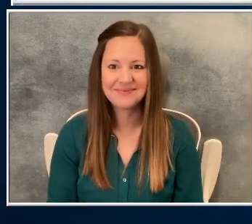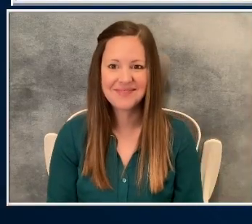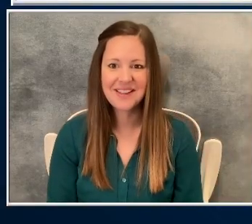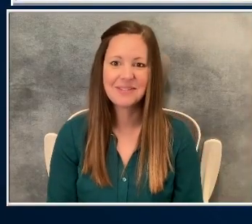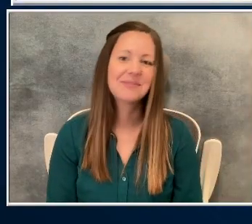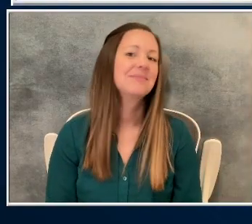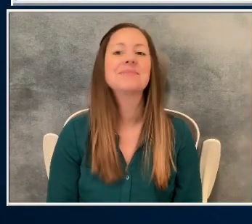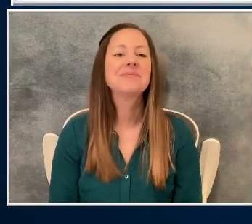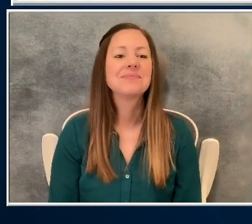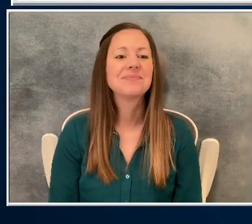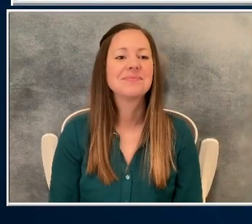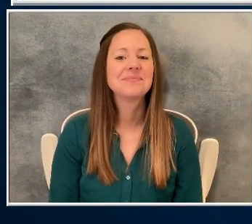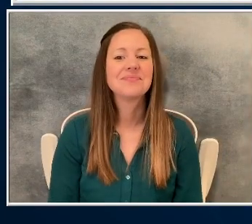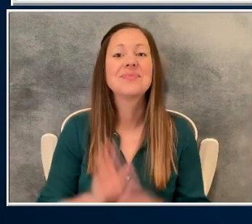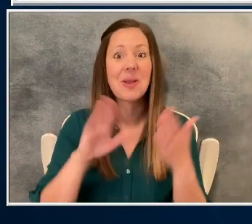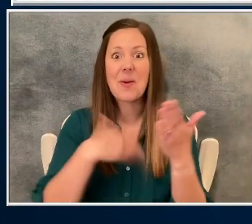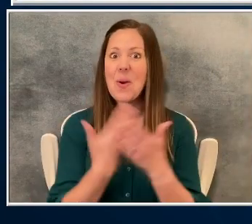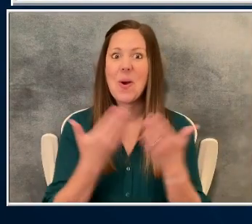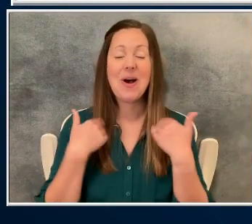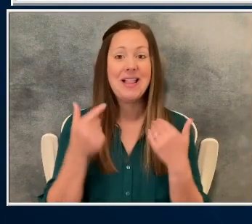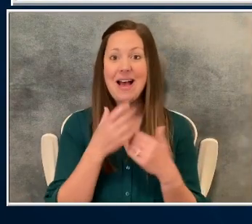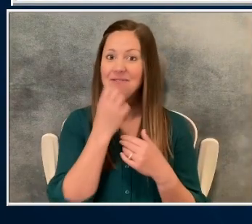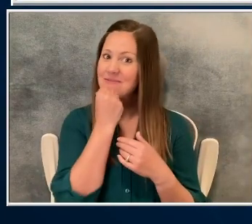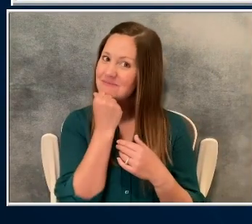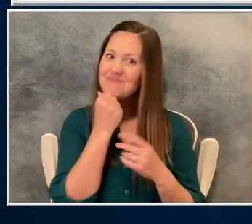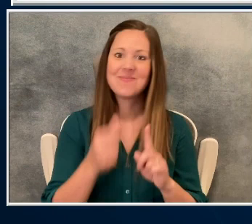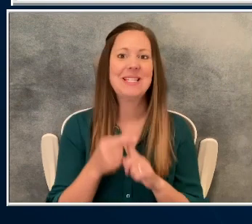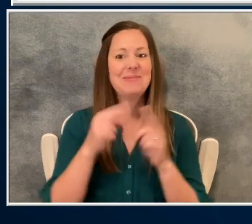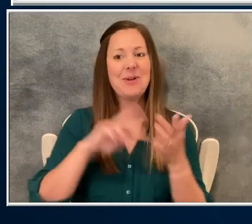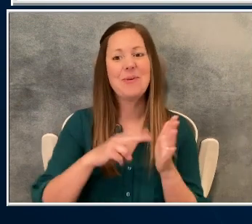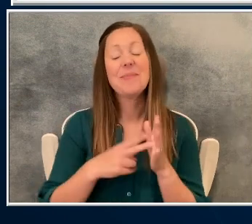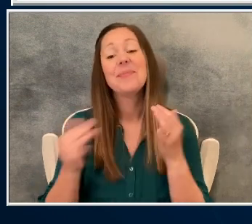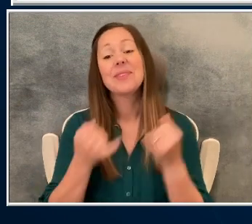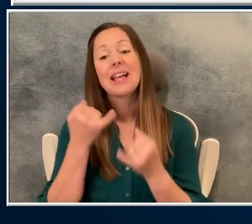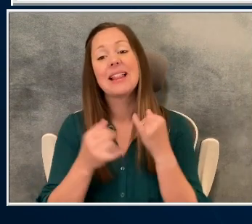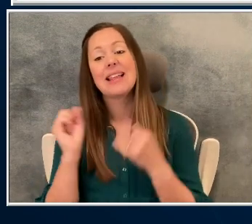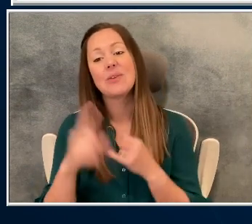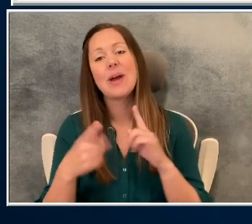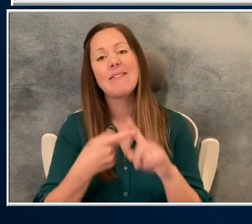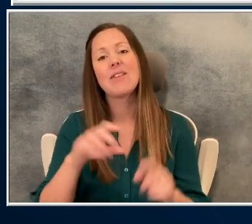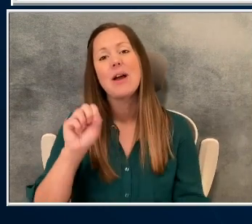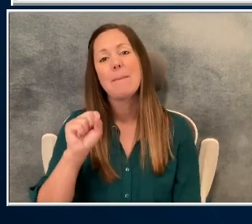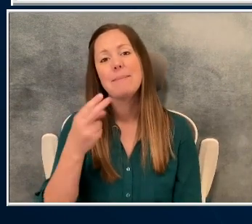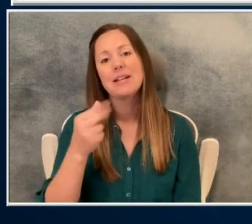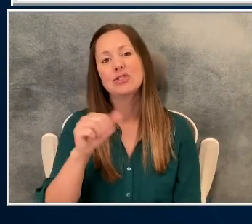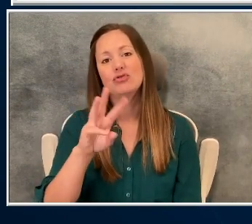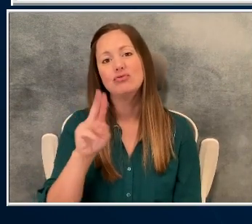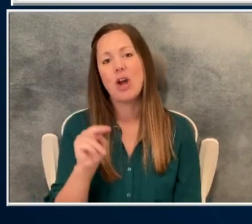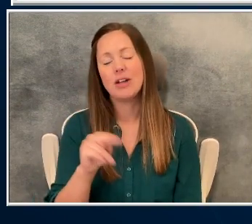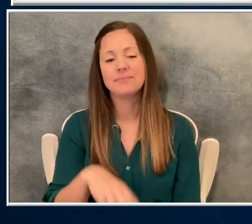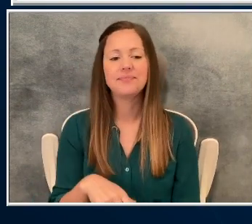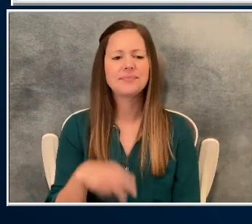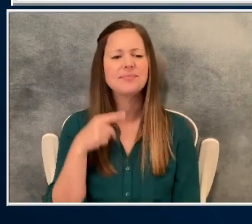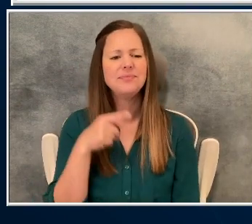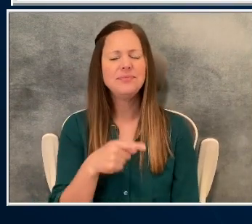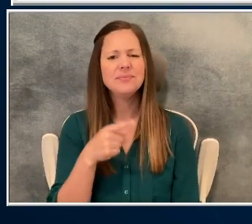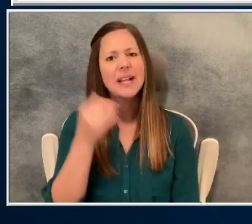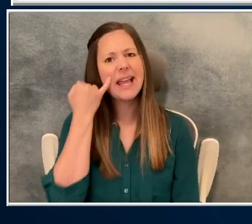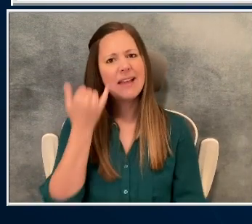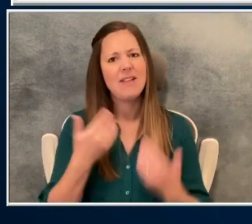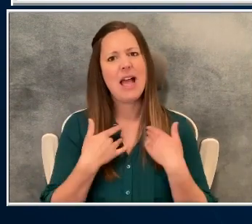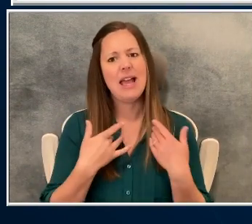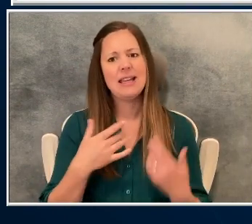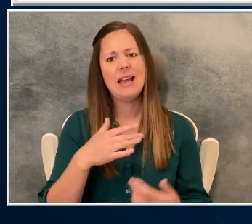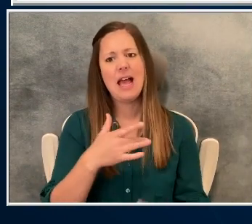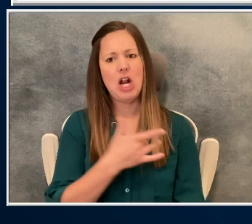all have a special purpose. Alexis. One last question. This one is from Sean. Sean wants to know, if I've had a cardio score